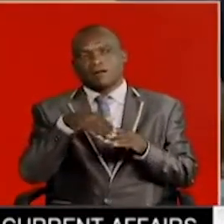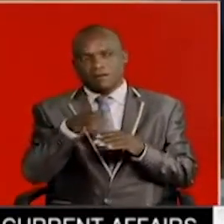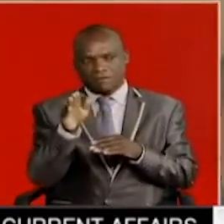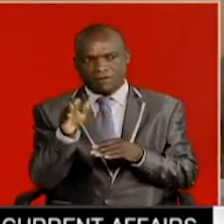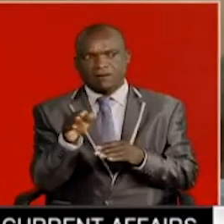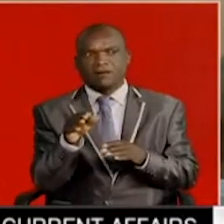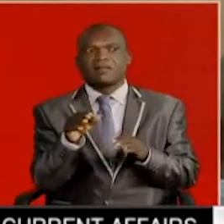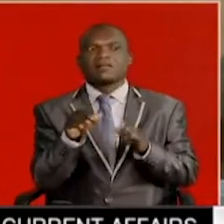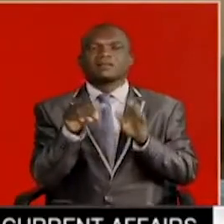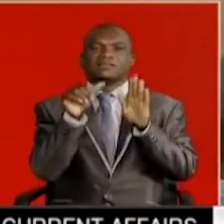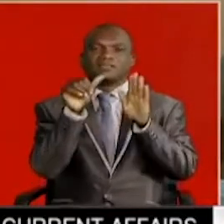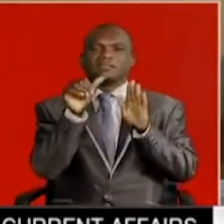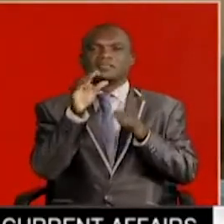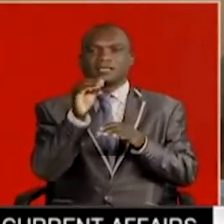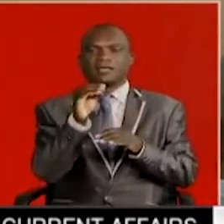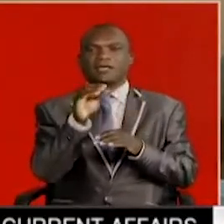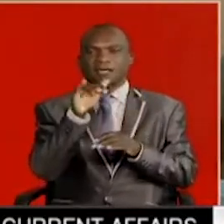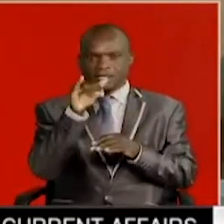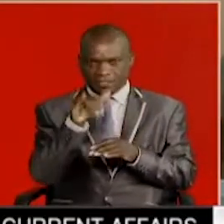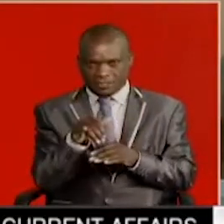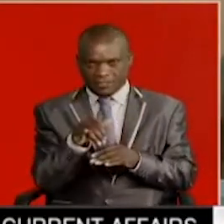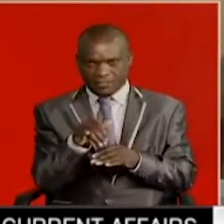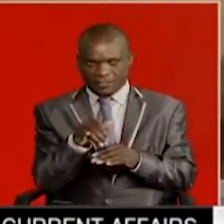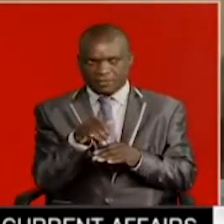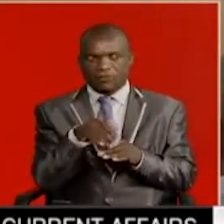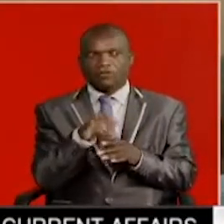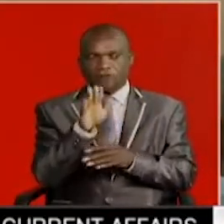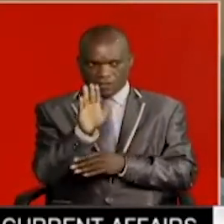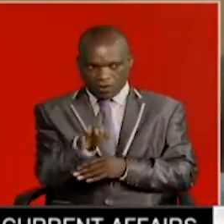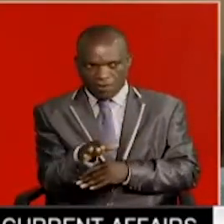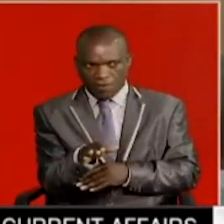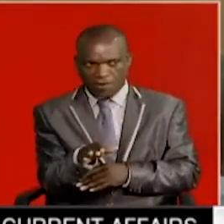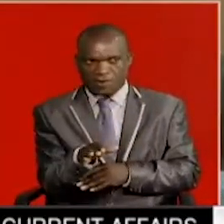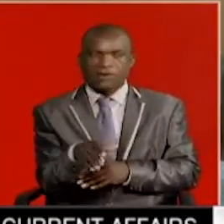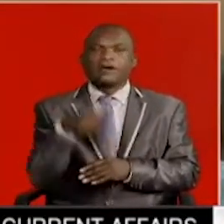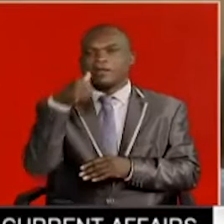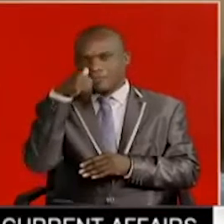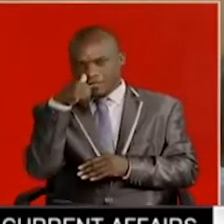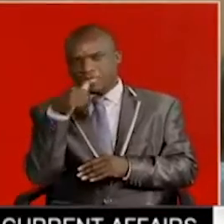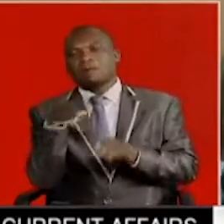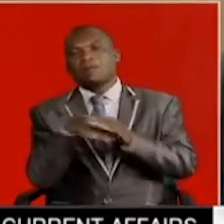hope majority of honorable members here will be eligible.